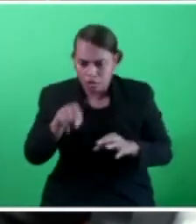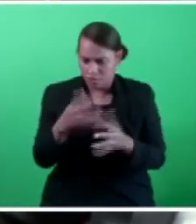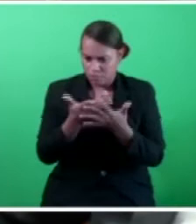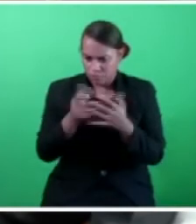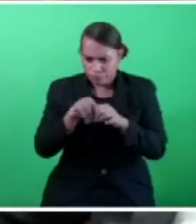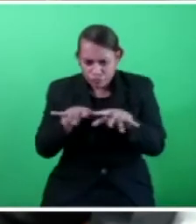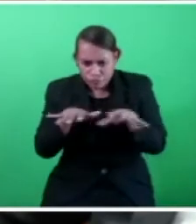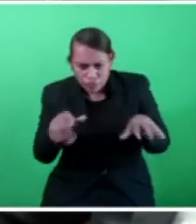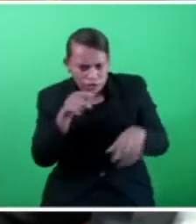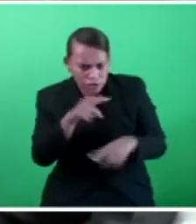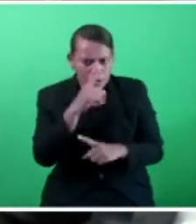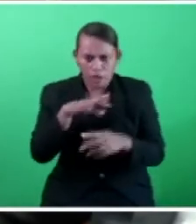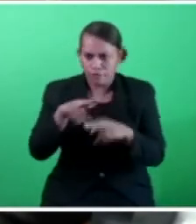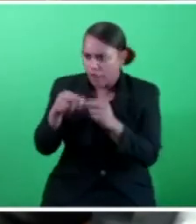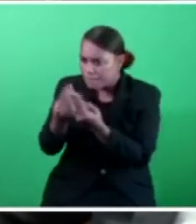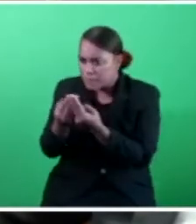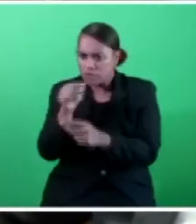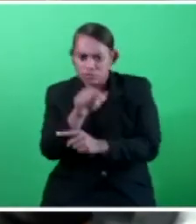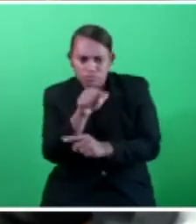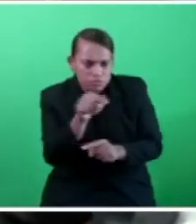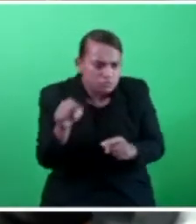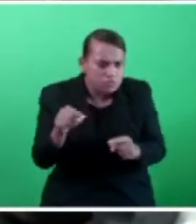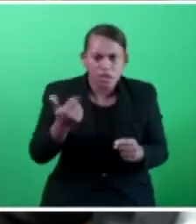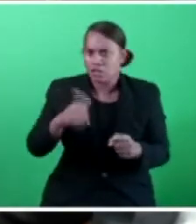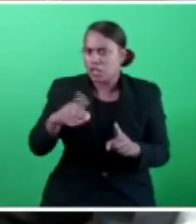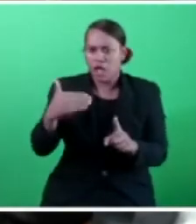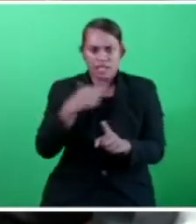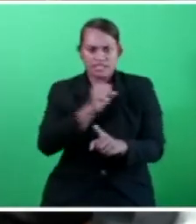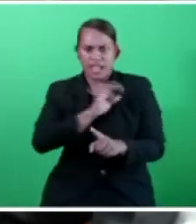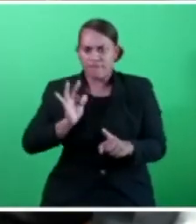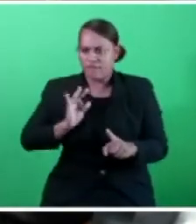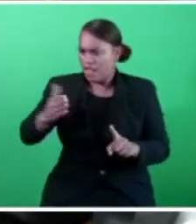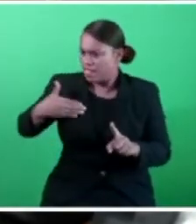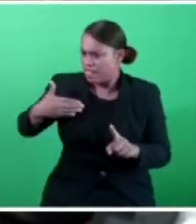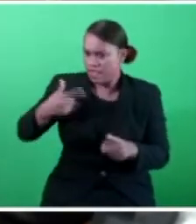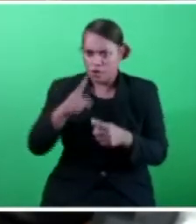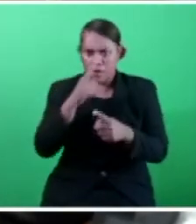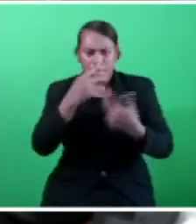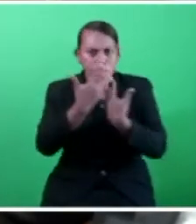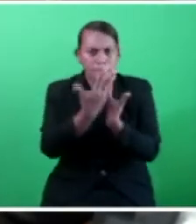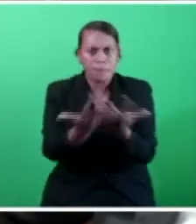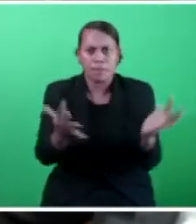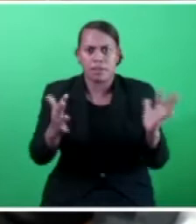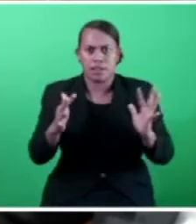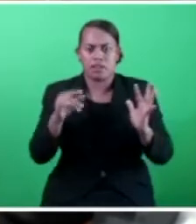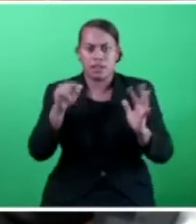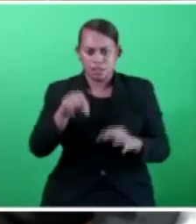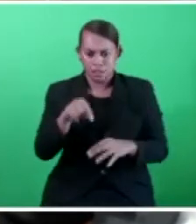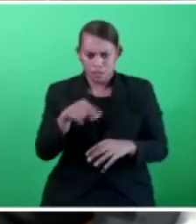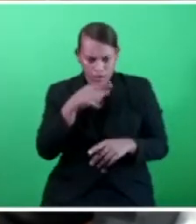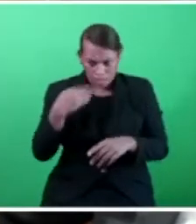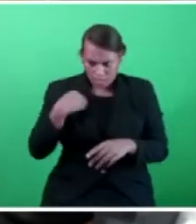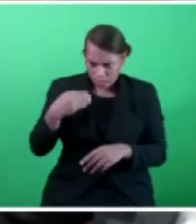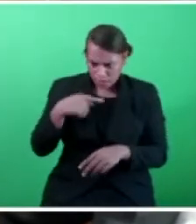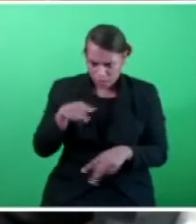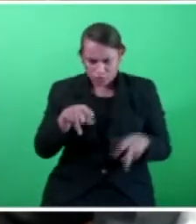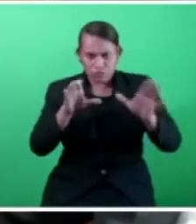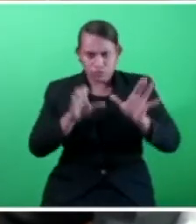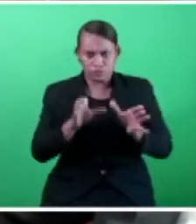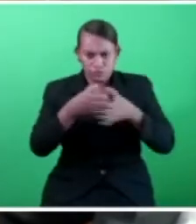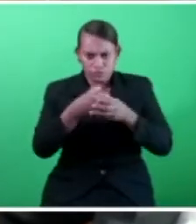their family members, health staff, and members of the public. Honourable Speaker, our health divisions and main hospital